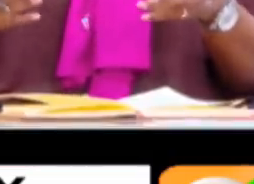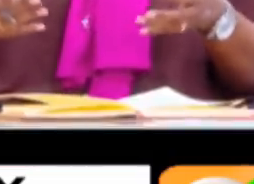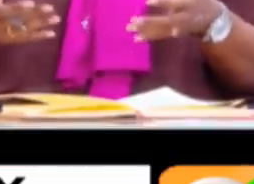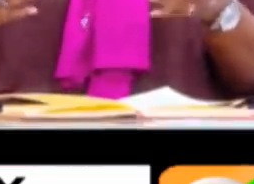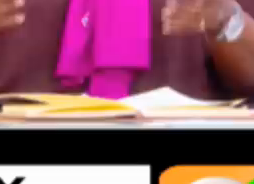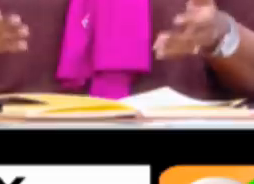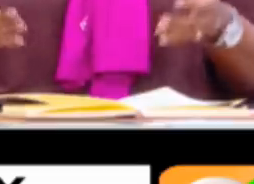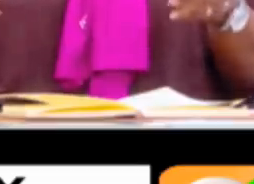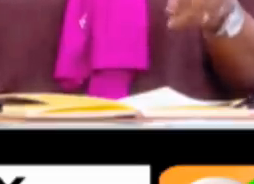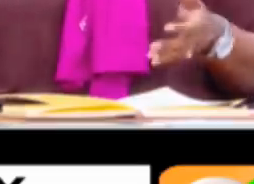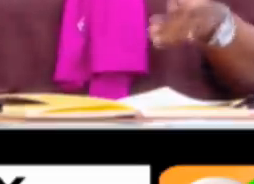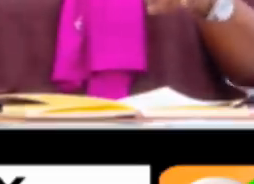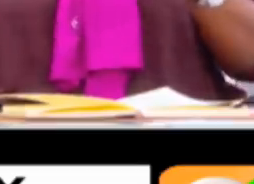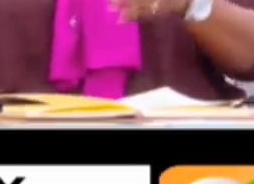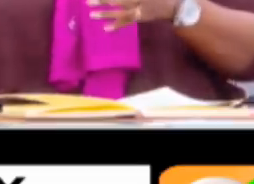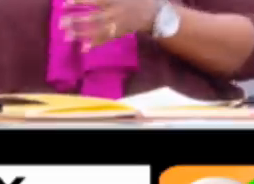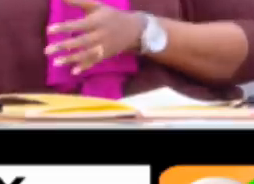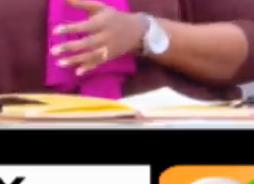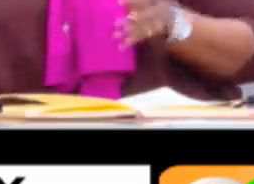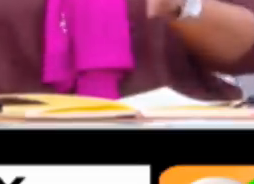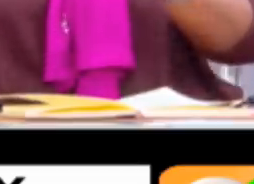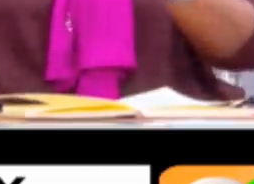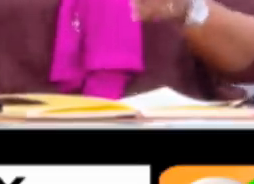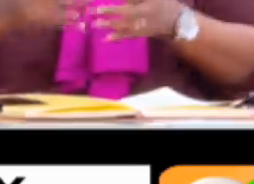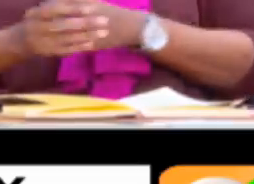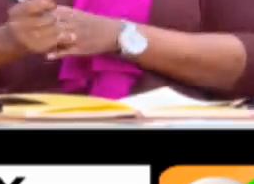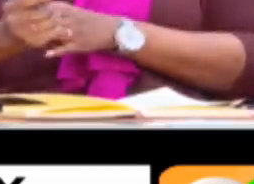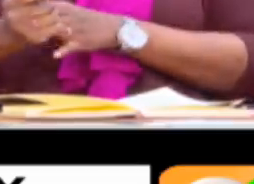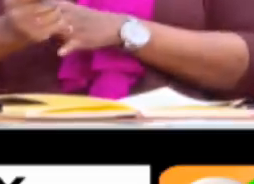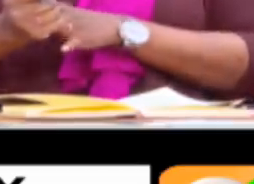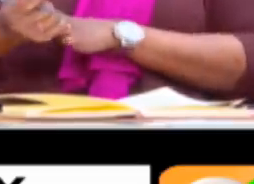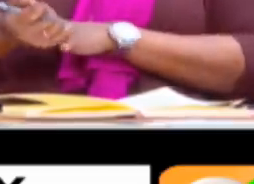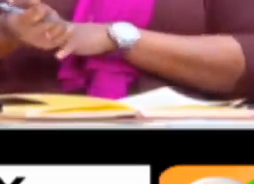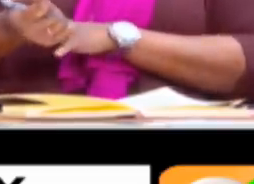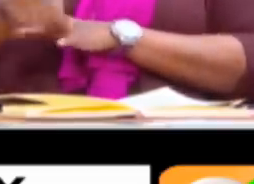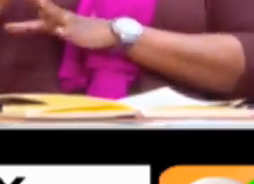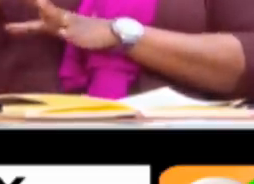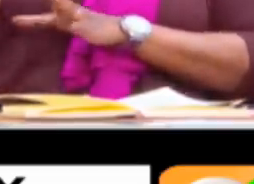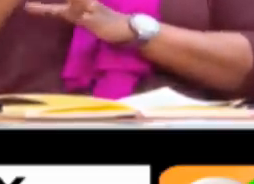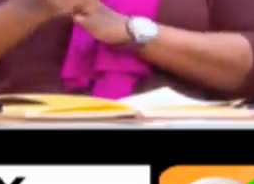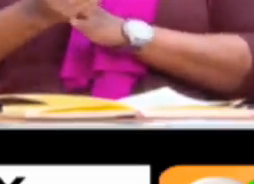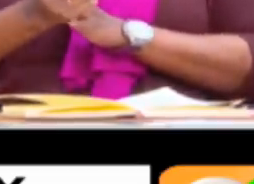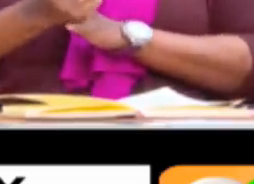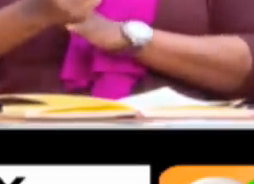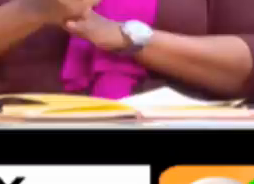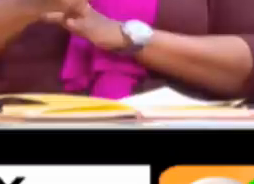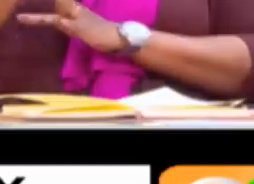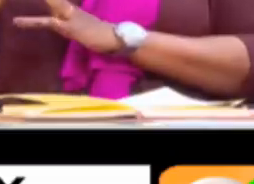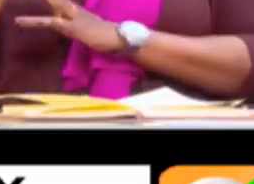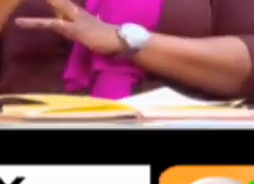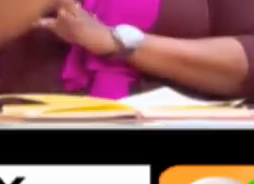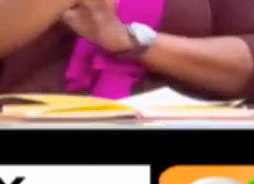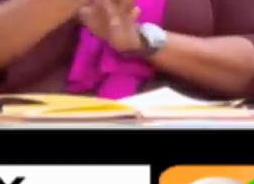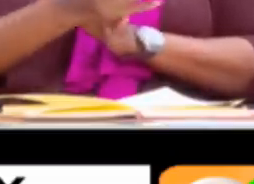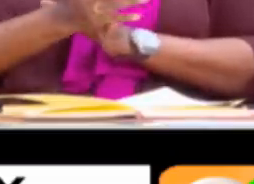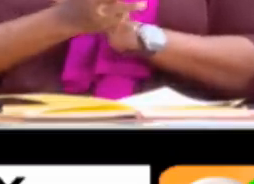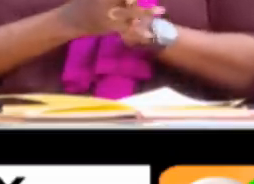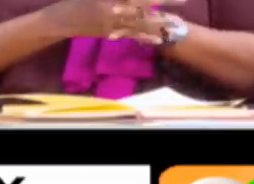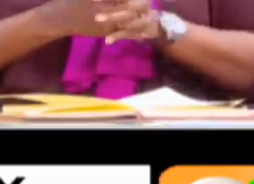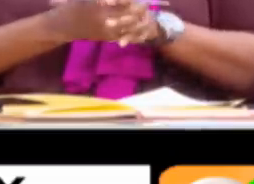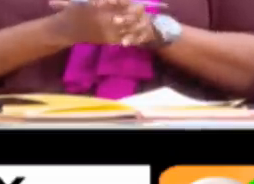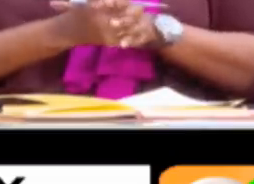as a coalition is almost at its end if all the other parties in the coalition are joining Jubilee. But